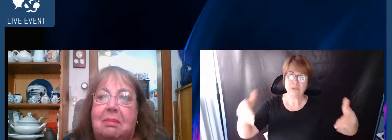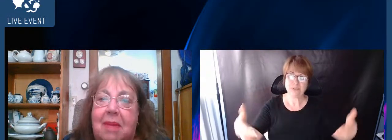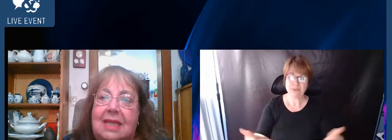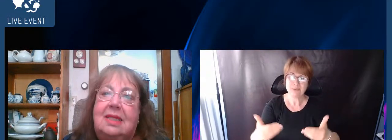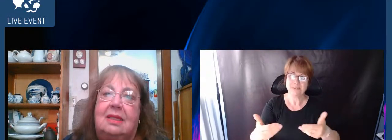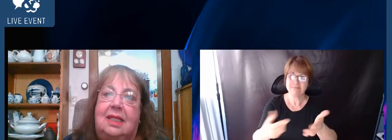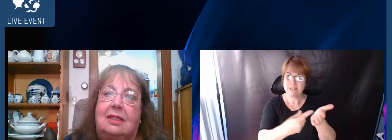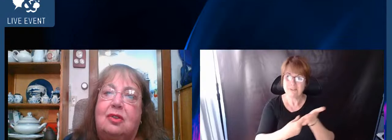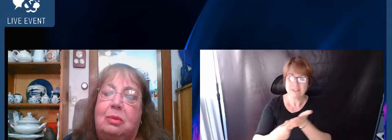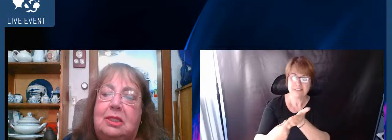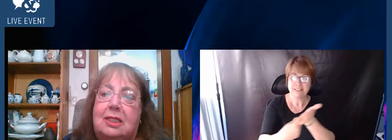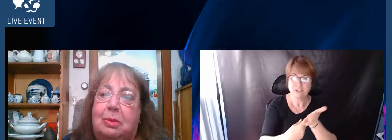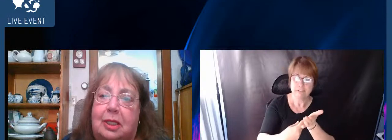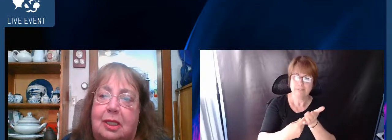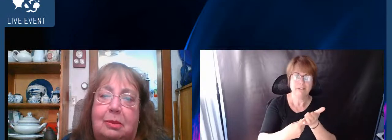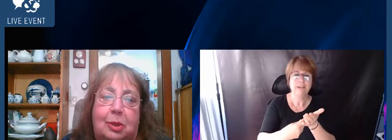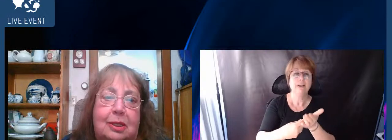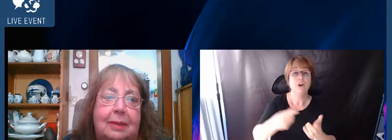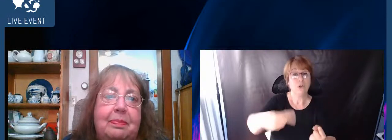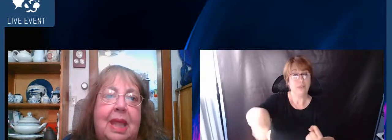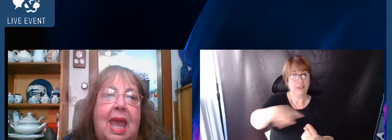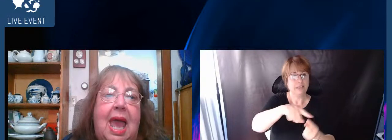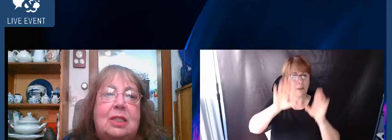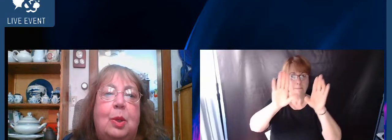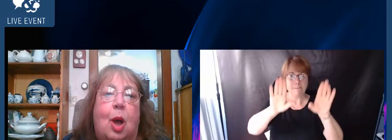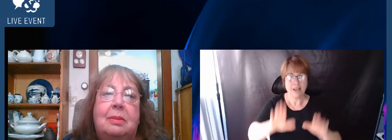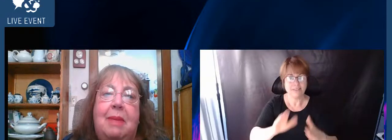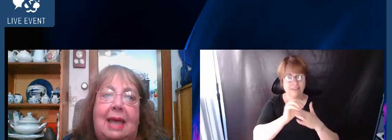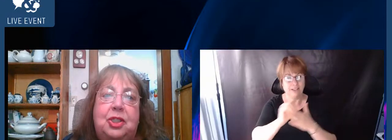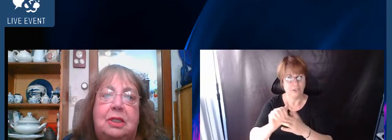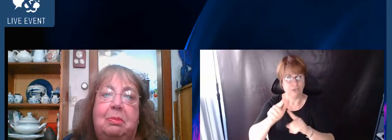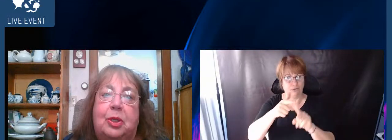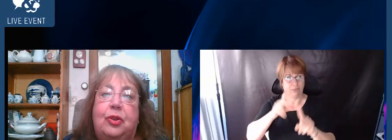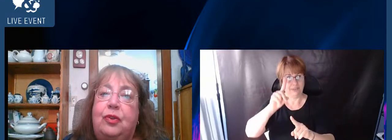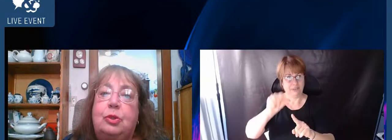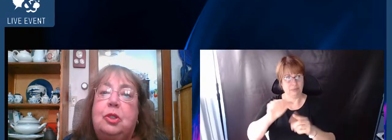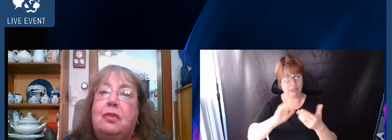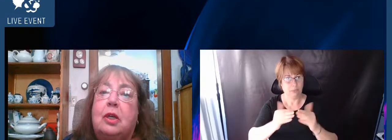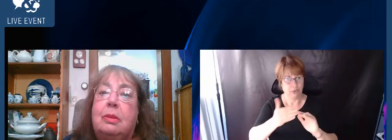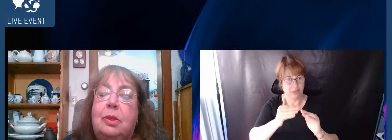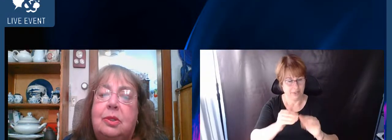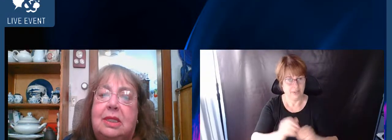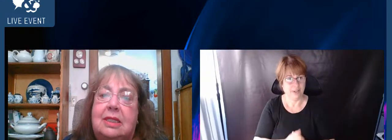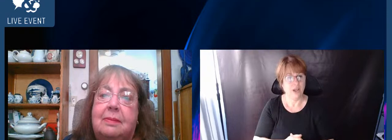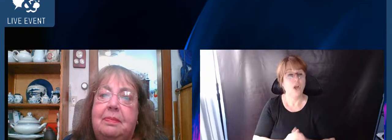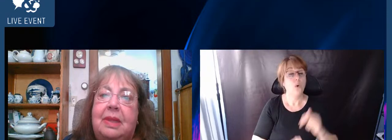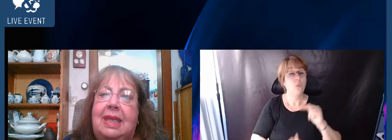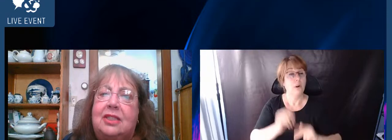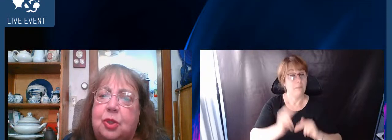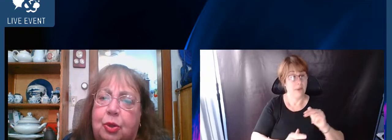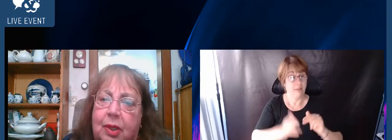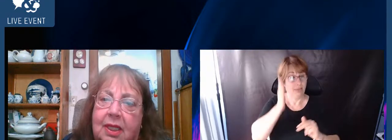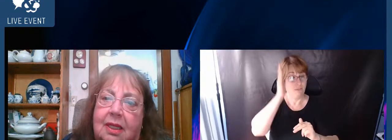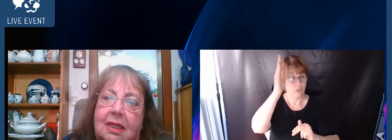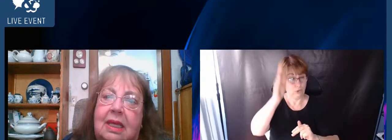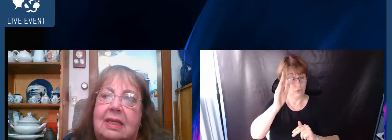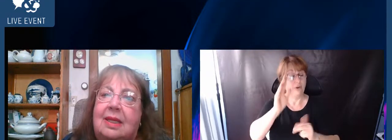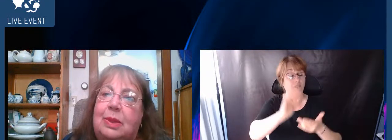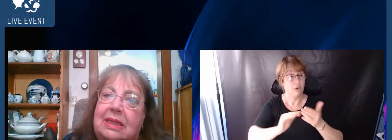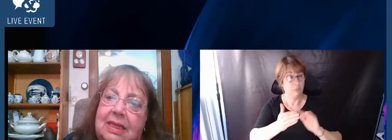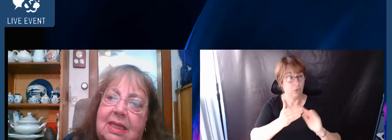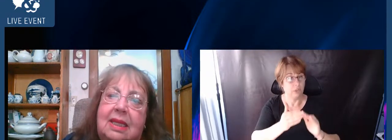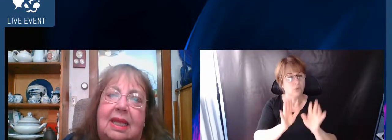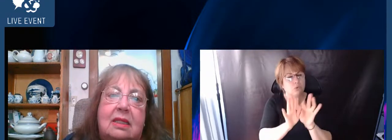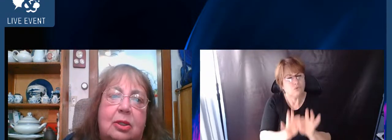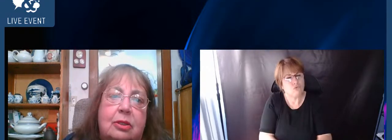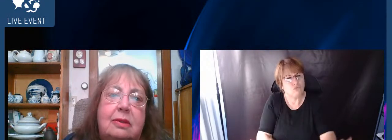with these amazing leaders from the disability community. As we all imagine and build the future of our communities, it's critical that